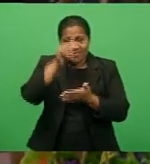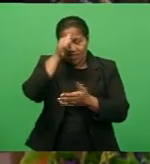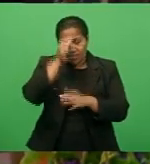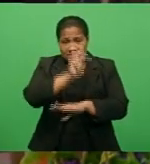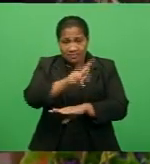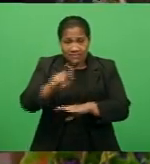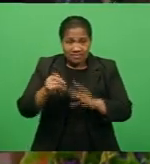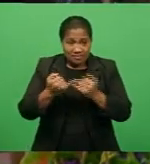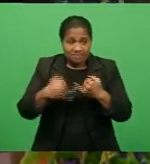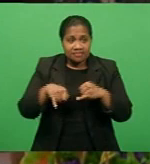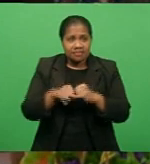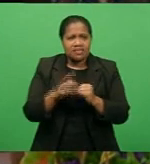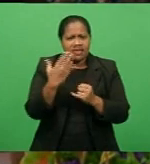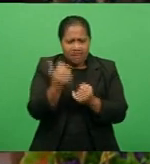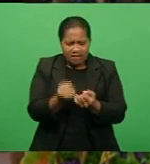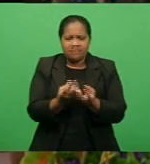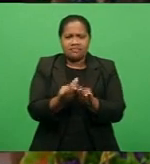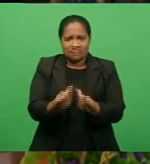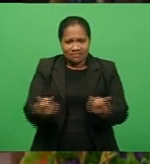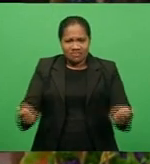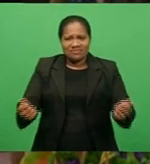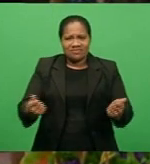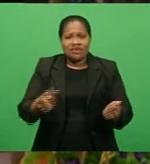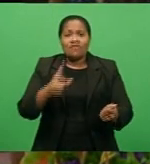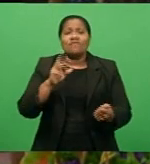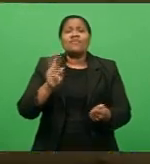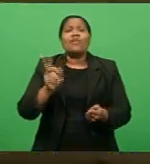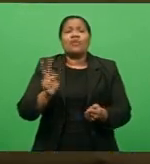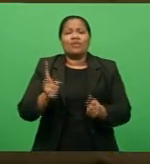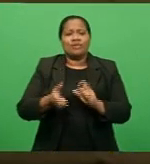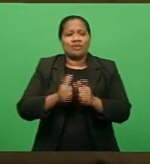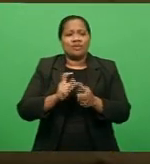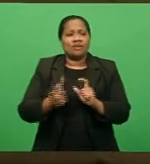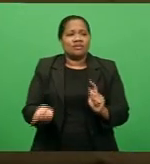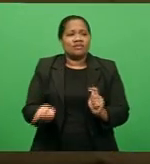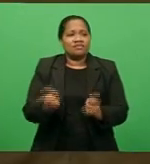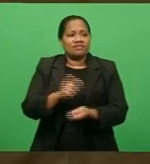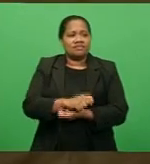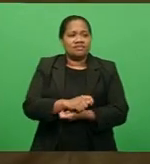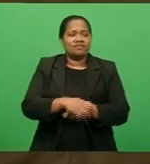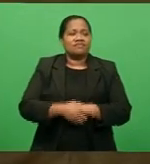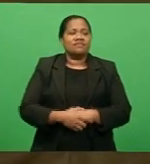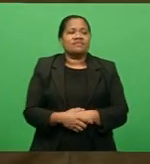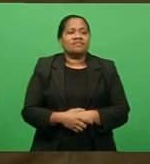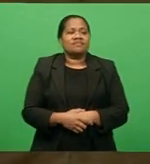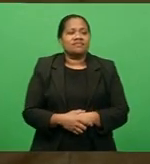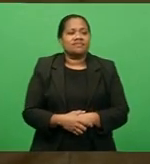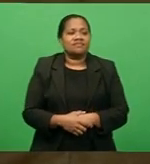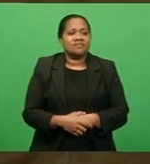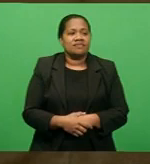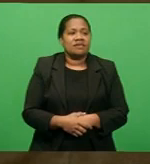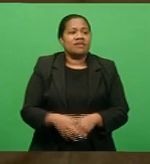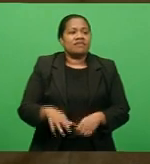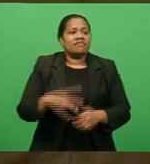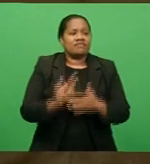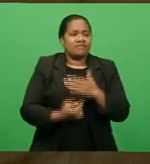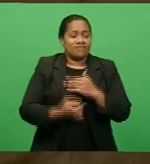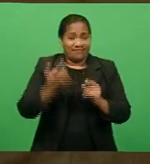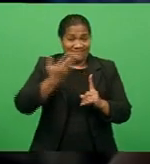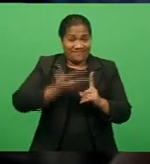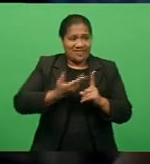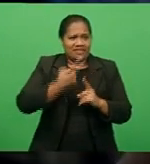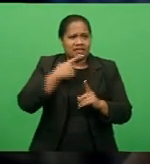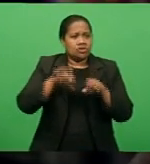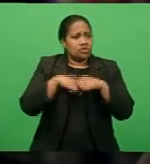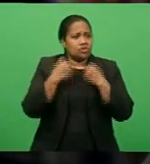Islanders does have the solutions for climate change, for the climate crisis. But diplomat Lithia Mawi says social media